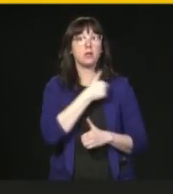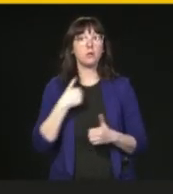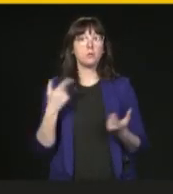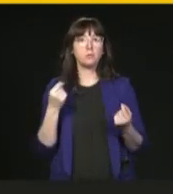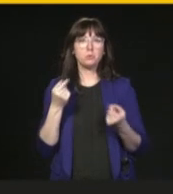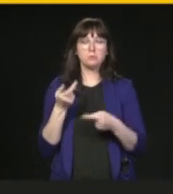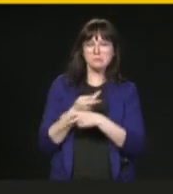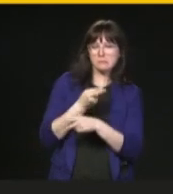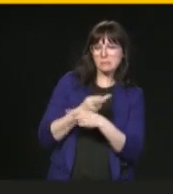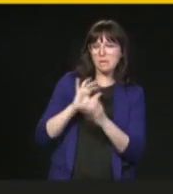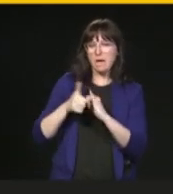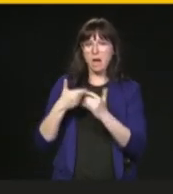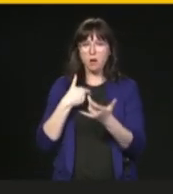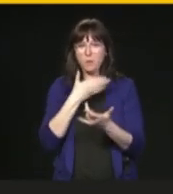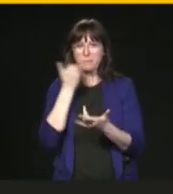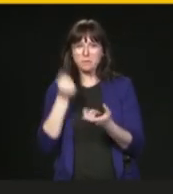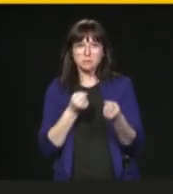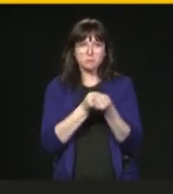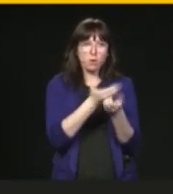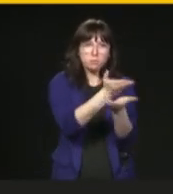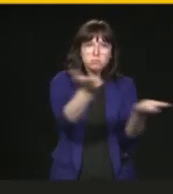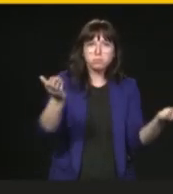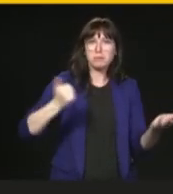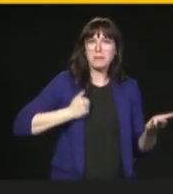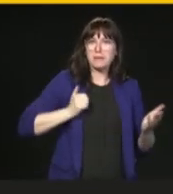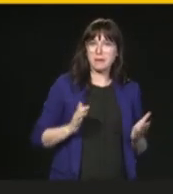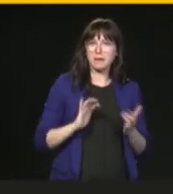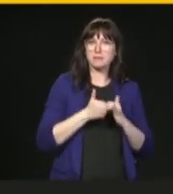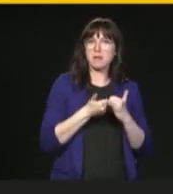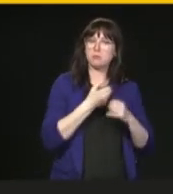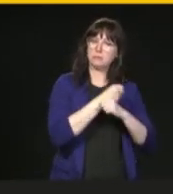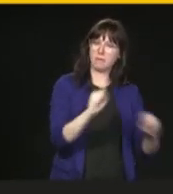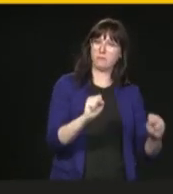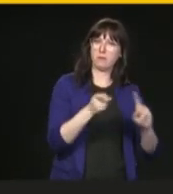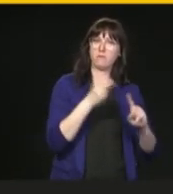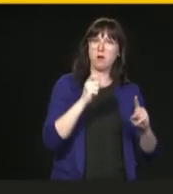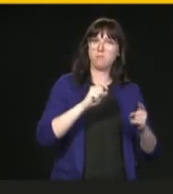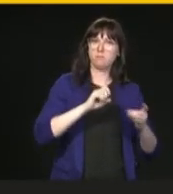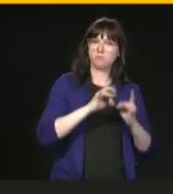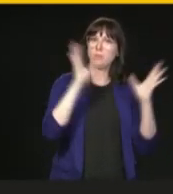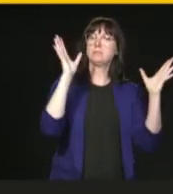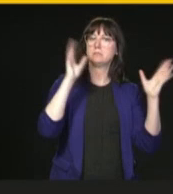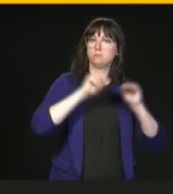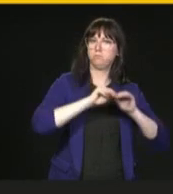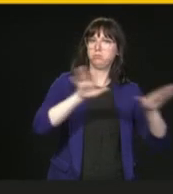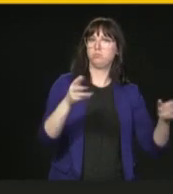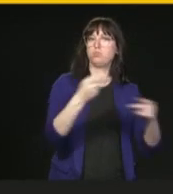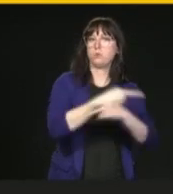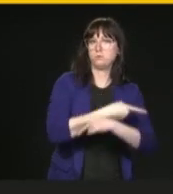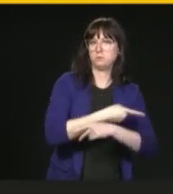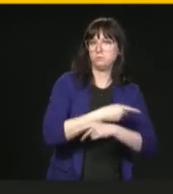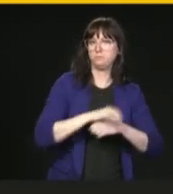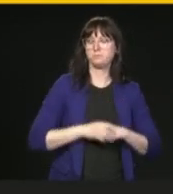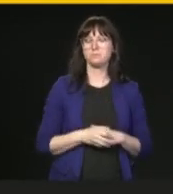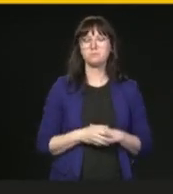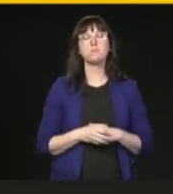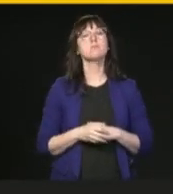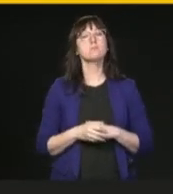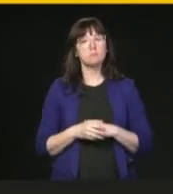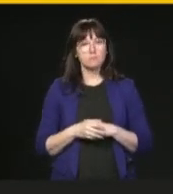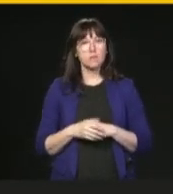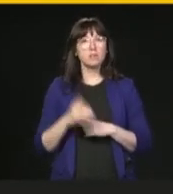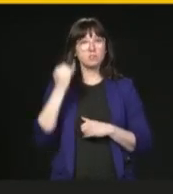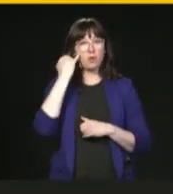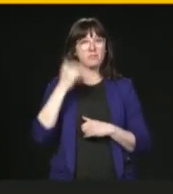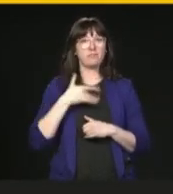do better to help you and keep you safe from this evolving crisis. So in response to the fact that